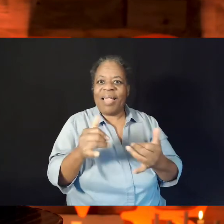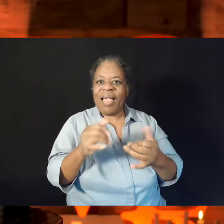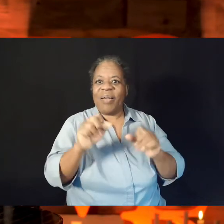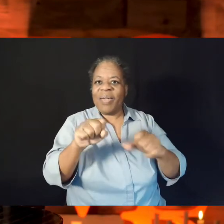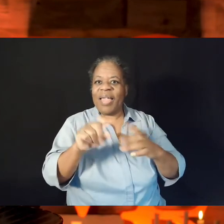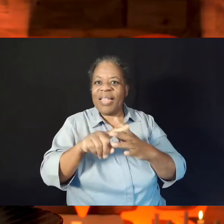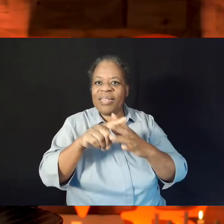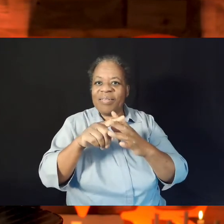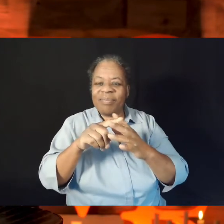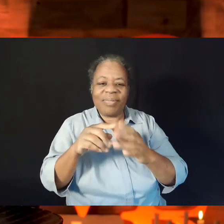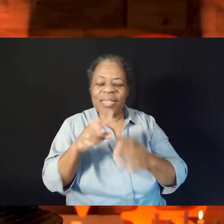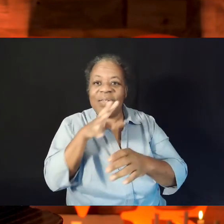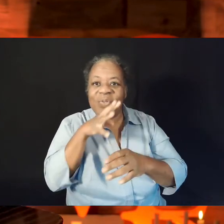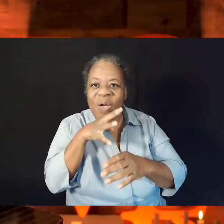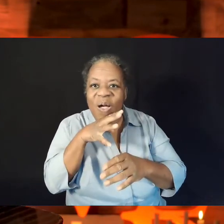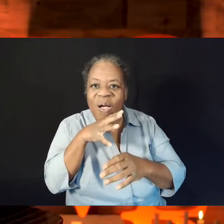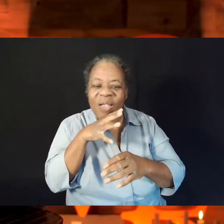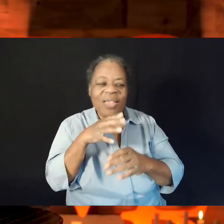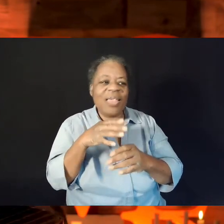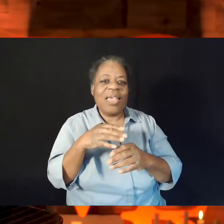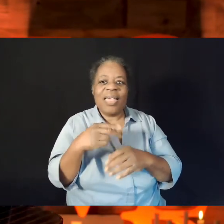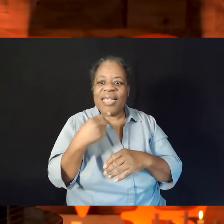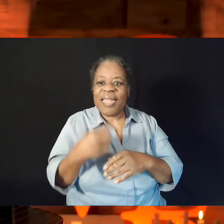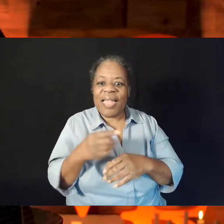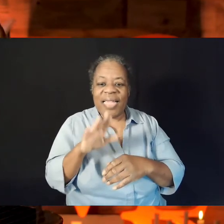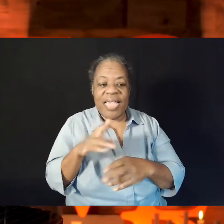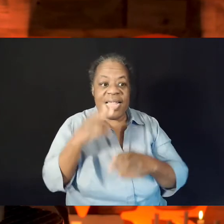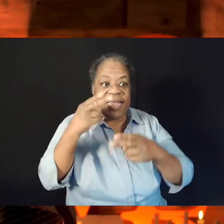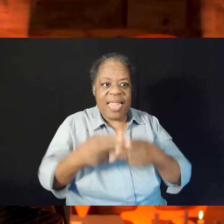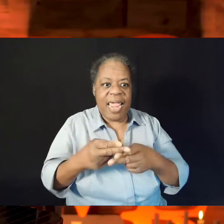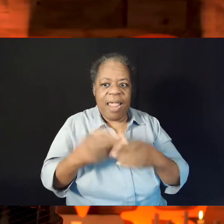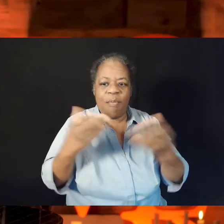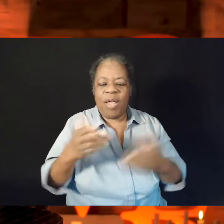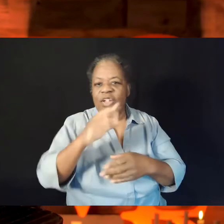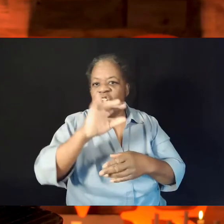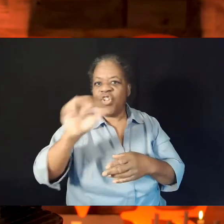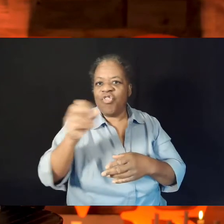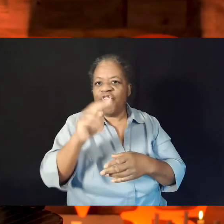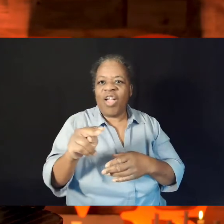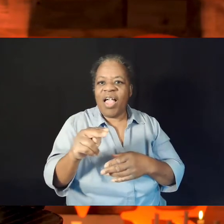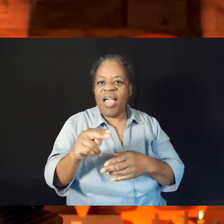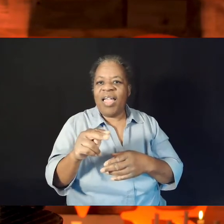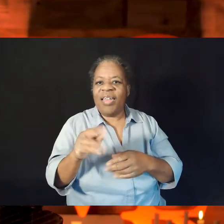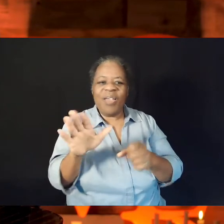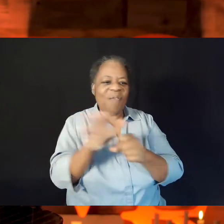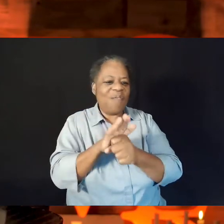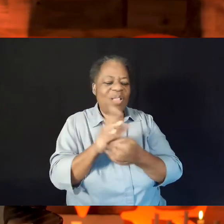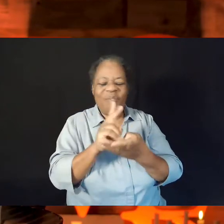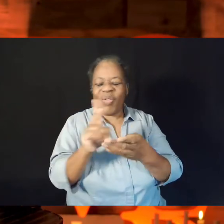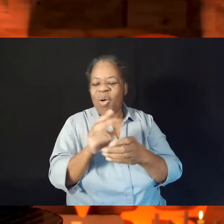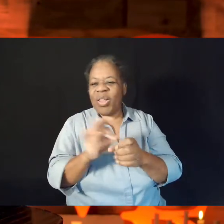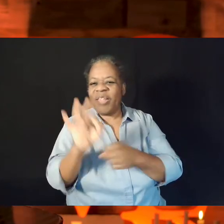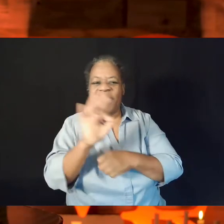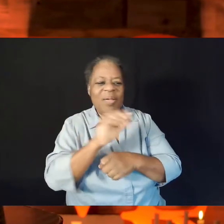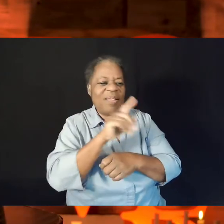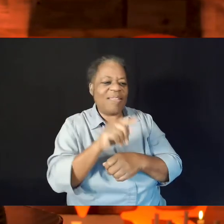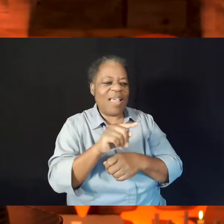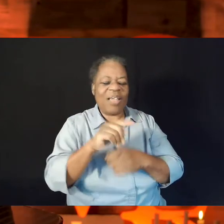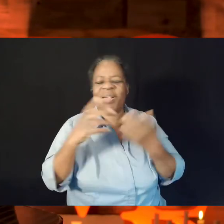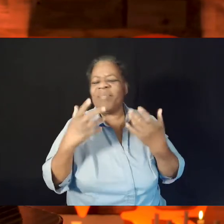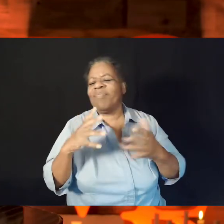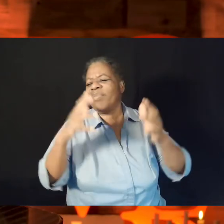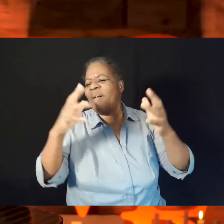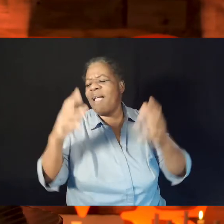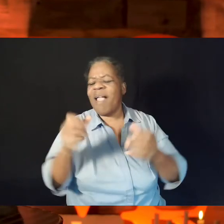to be named John. Immediately, filled with the Holy Spirit, he launched into a song of praise. The priest became a